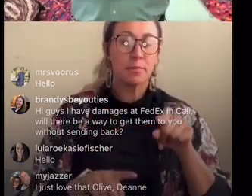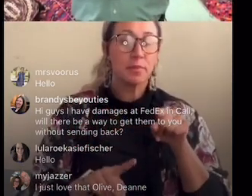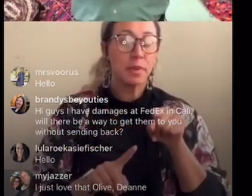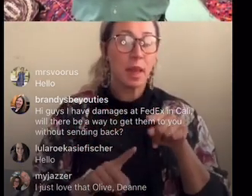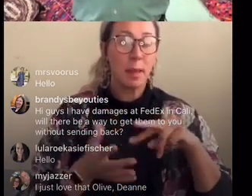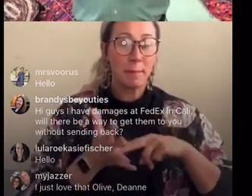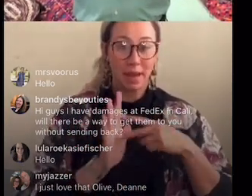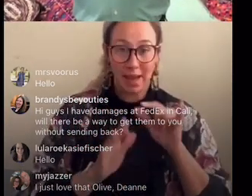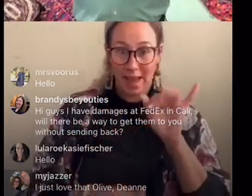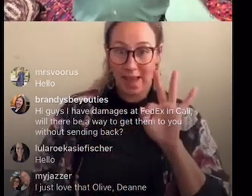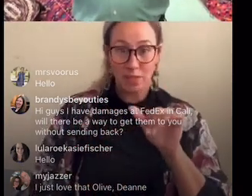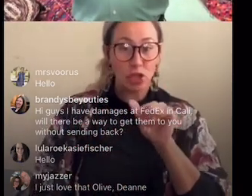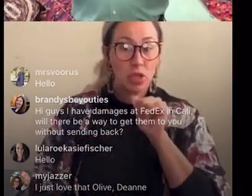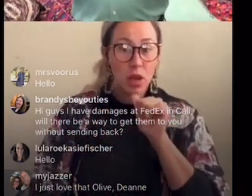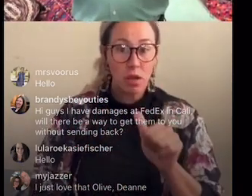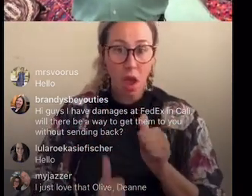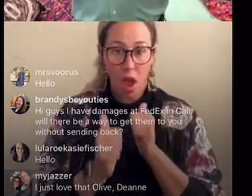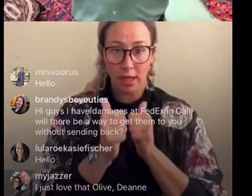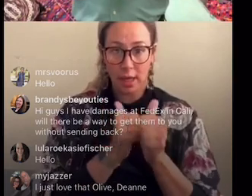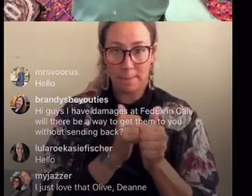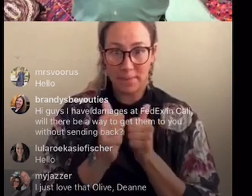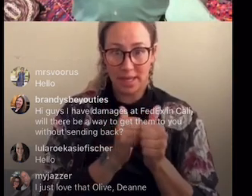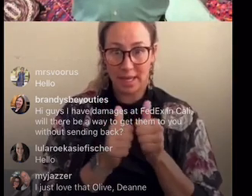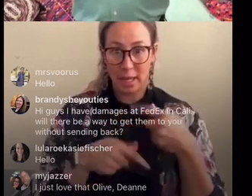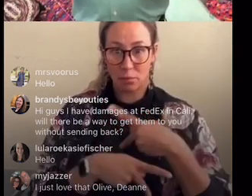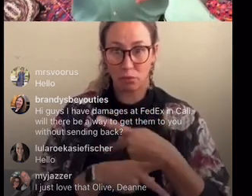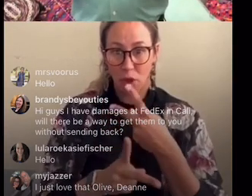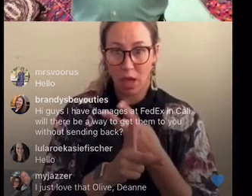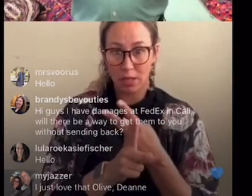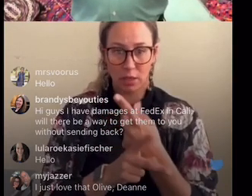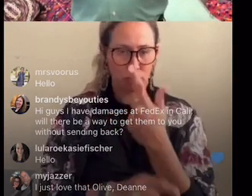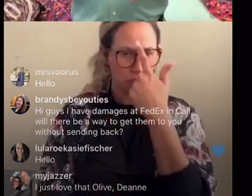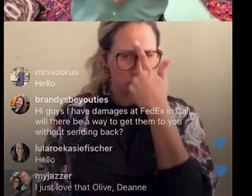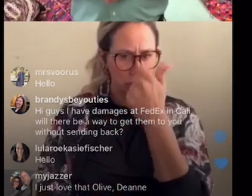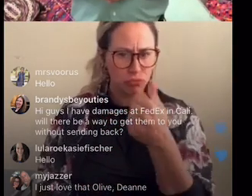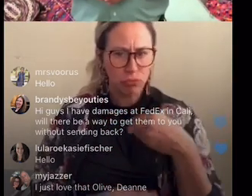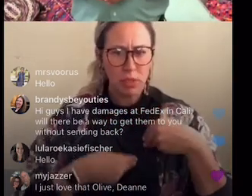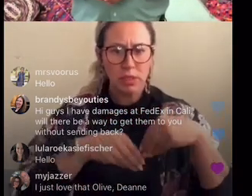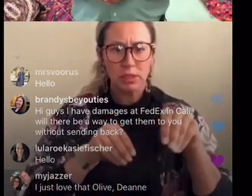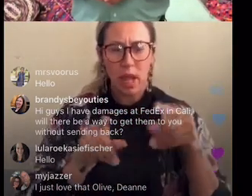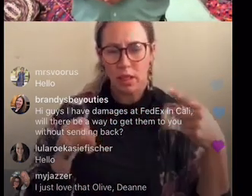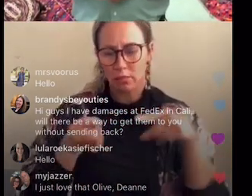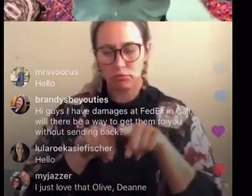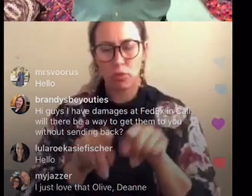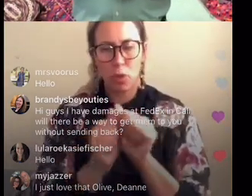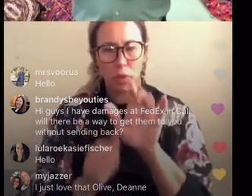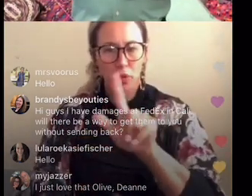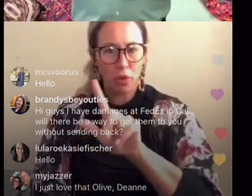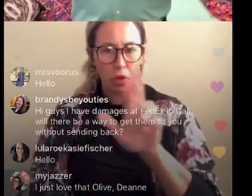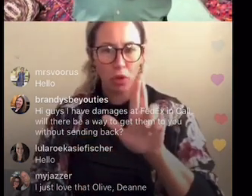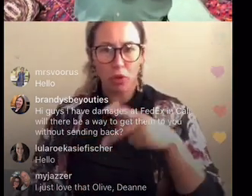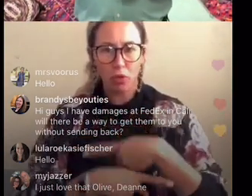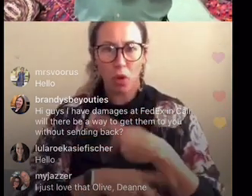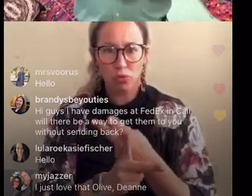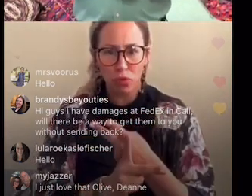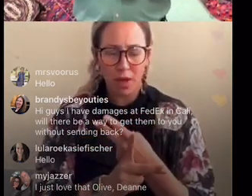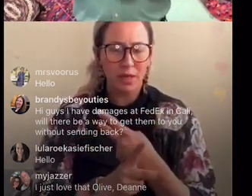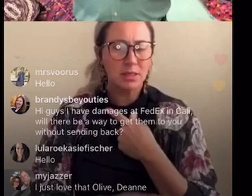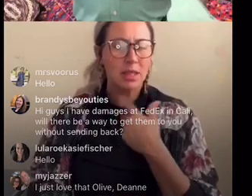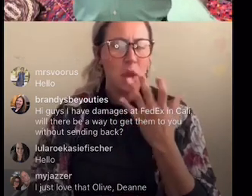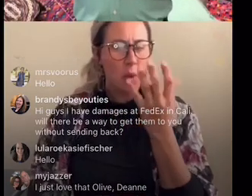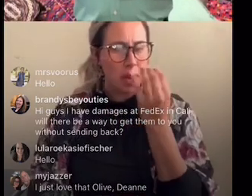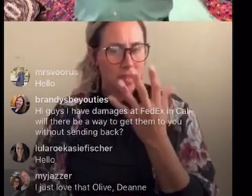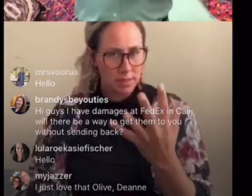there is a non-competing product, that you can sell it along with your LuLaRoe product. And you know,